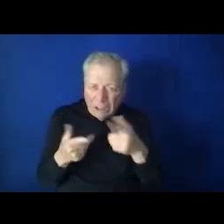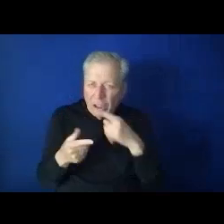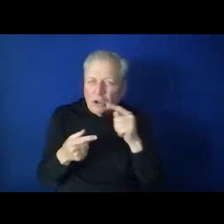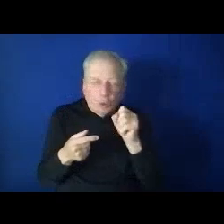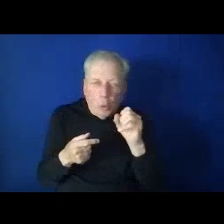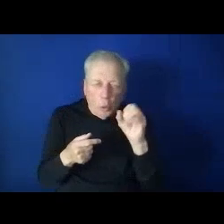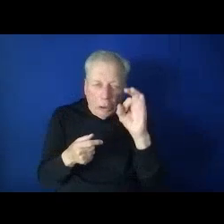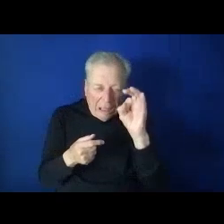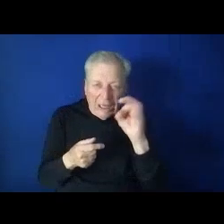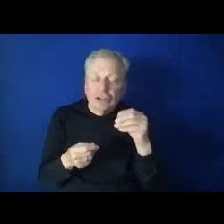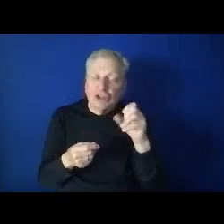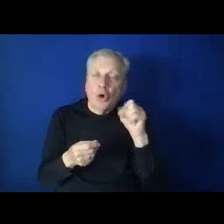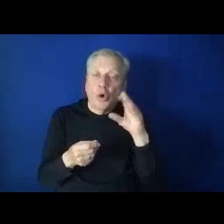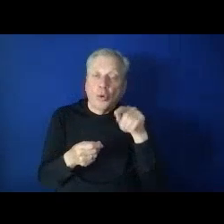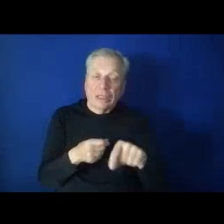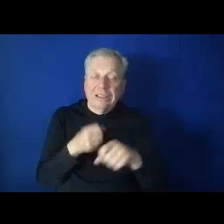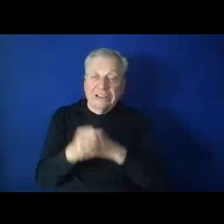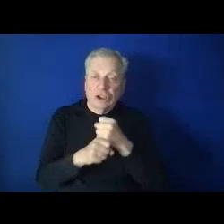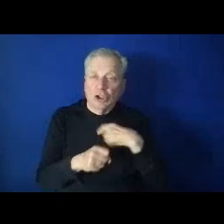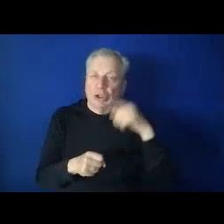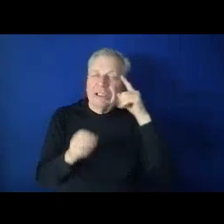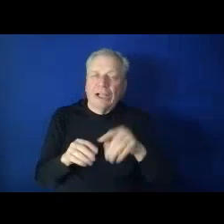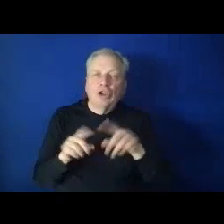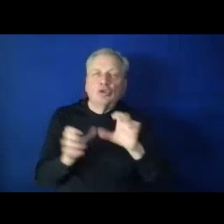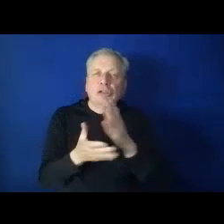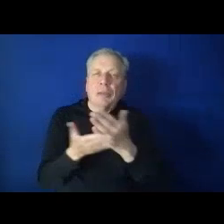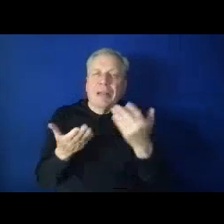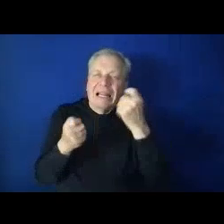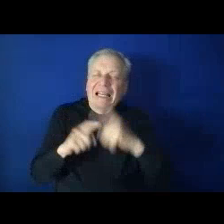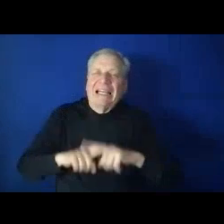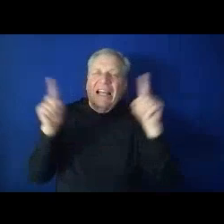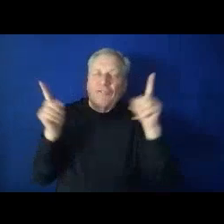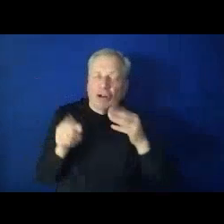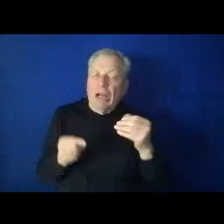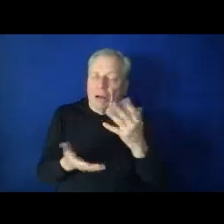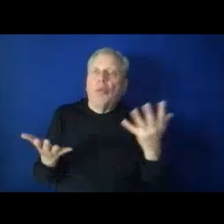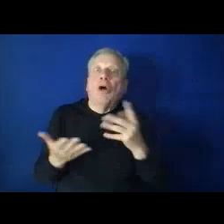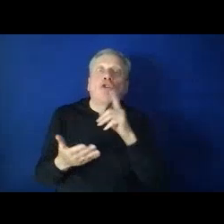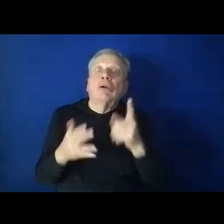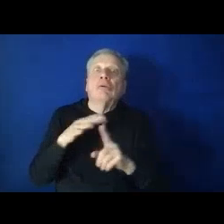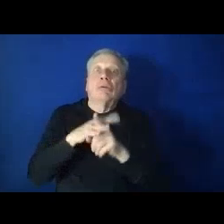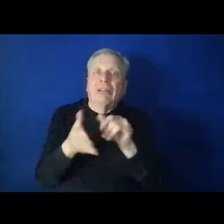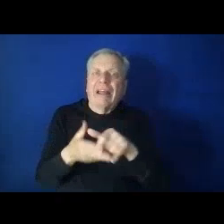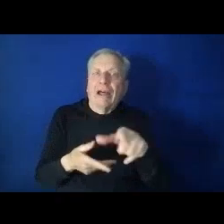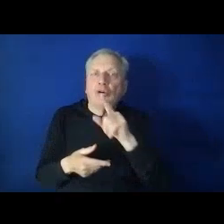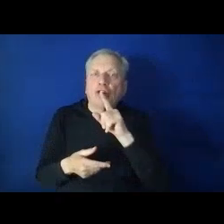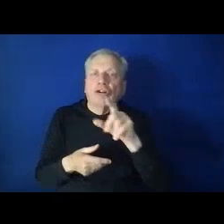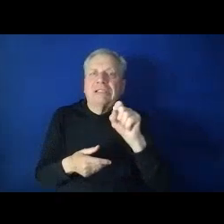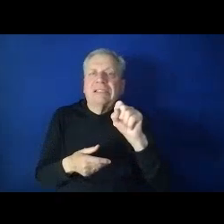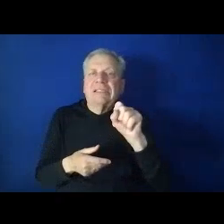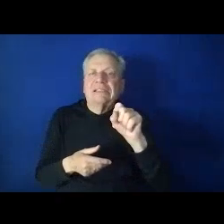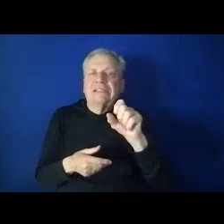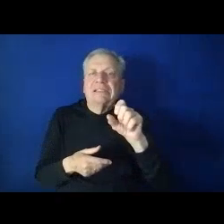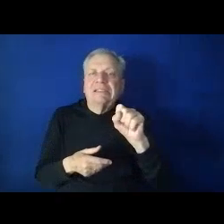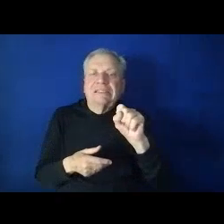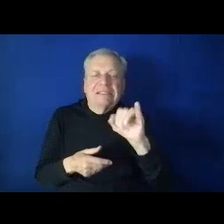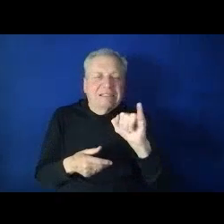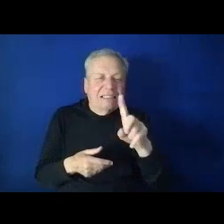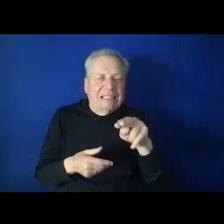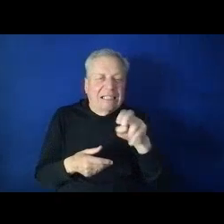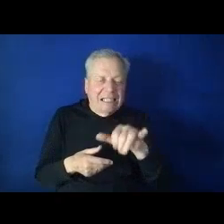year I decided we needed to do something about that, and it turned out it was pygmy weed, and that had not been seen in the park